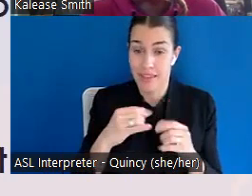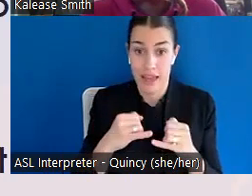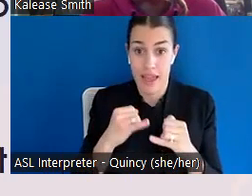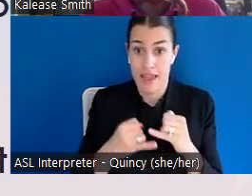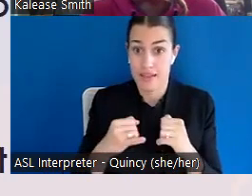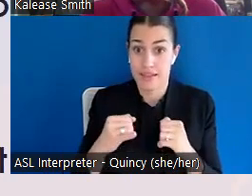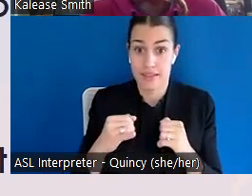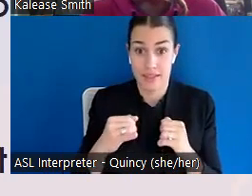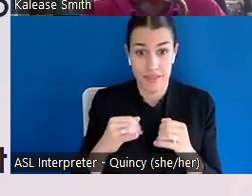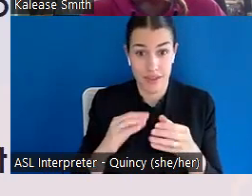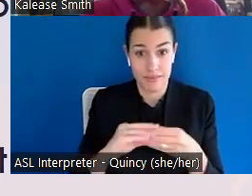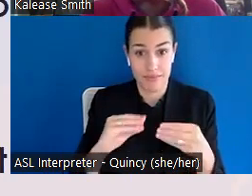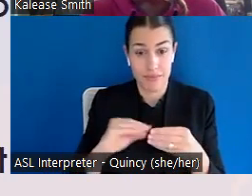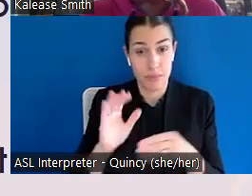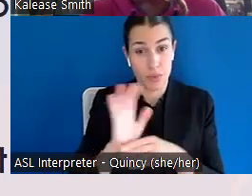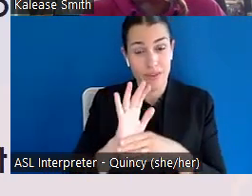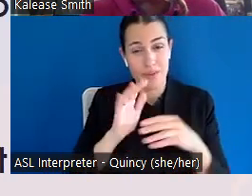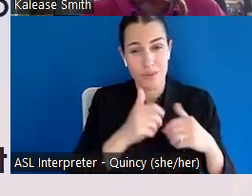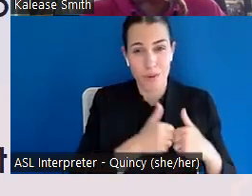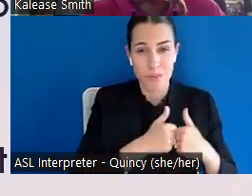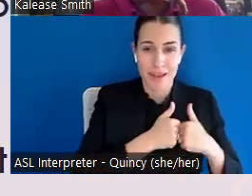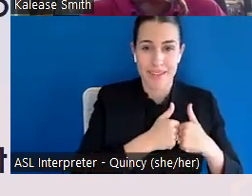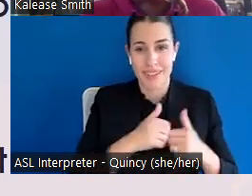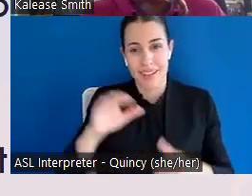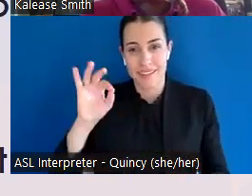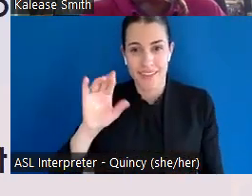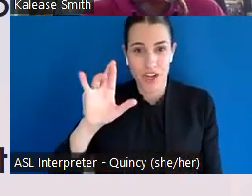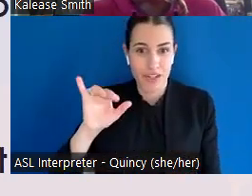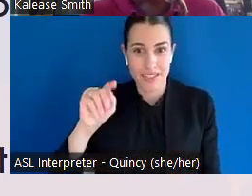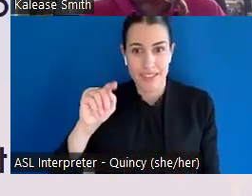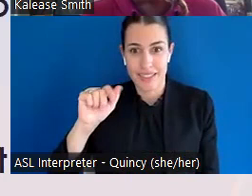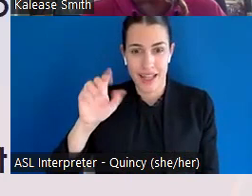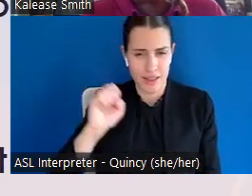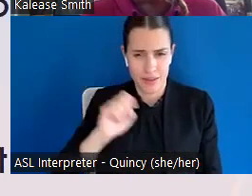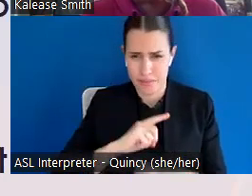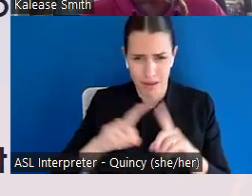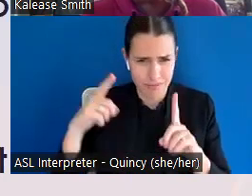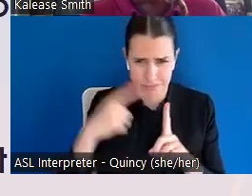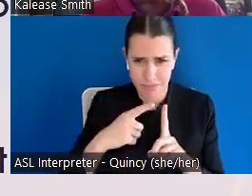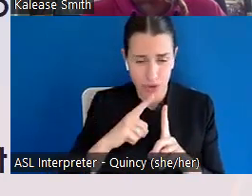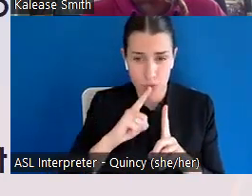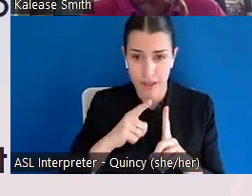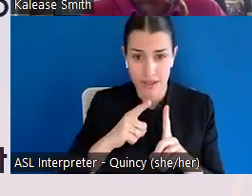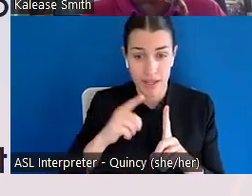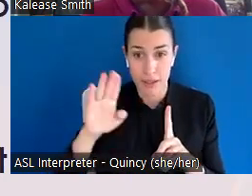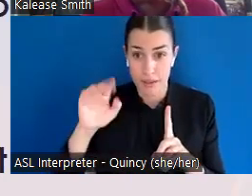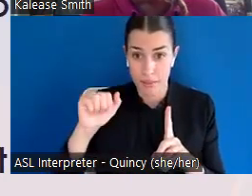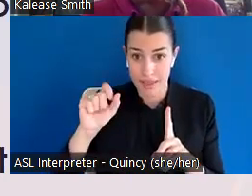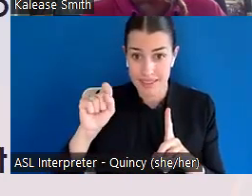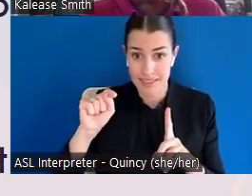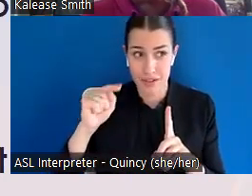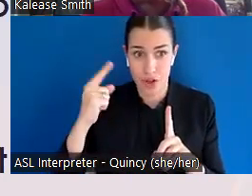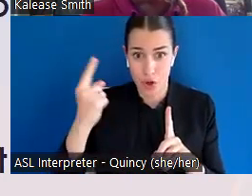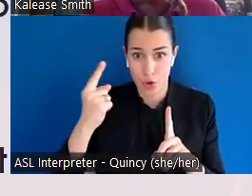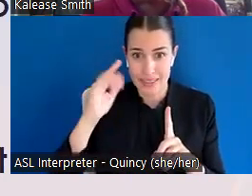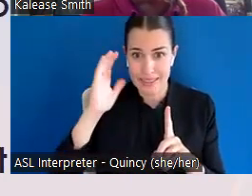and the Beast is kind of a romantic fairy tale and everything. But in reality, the Beast kind of always seems on the verge